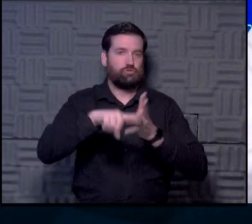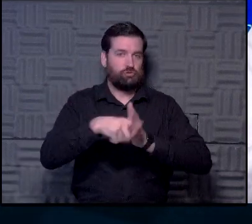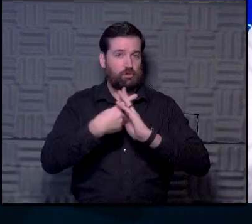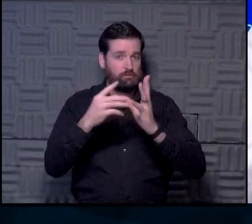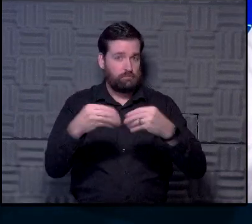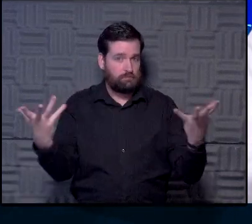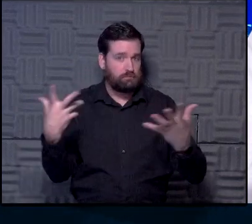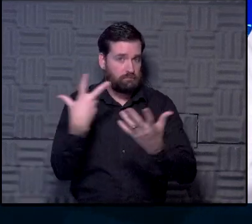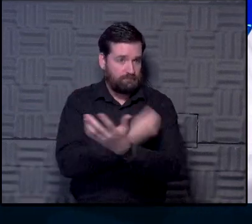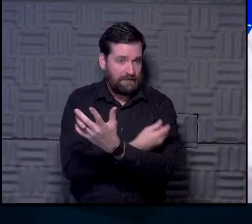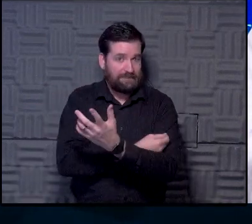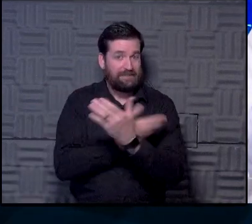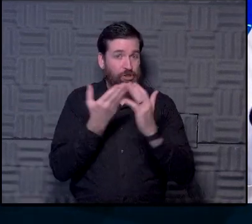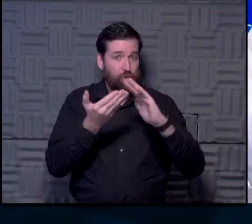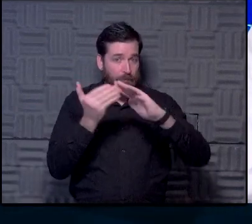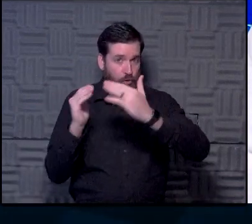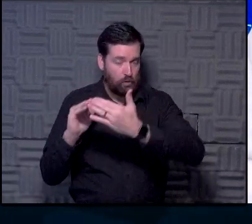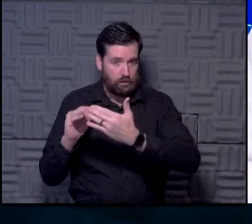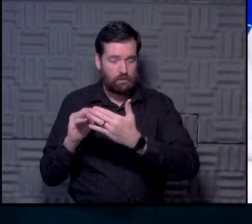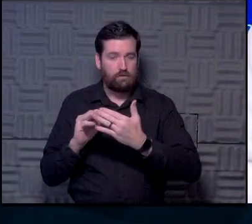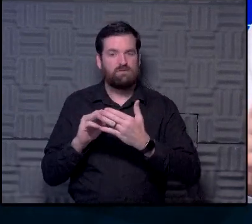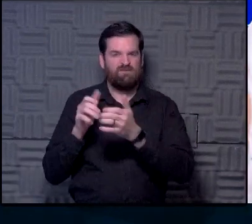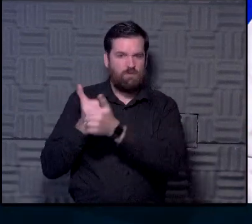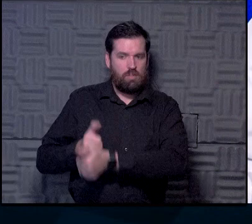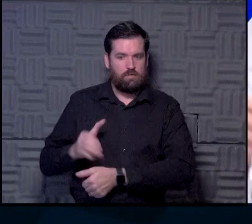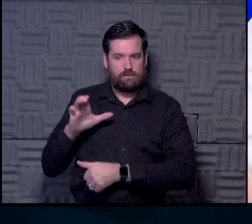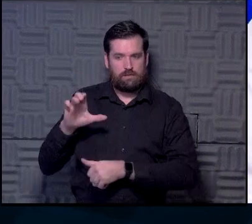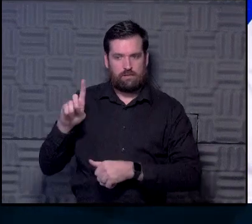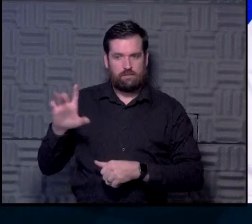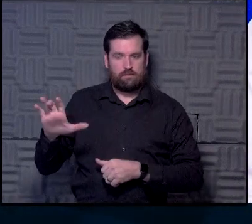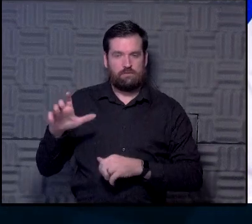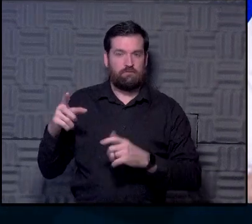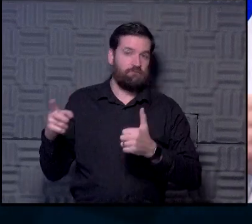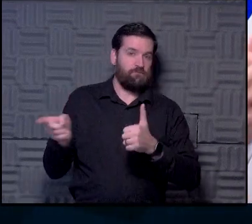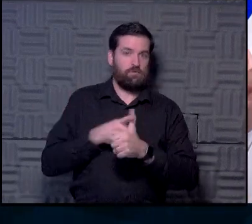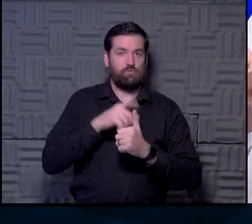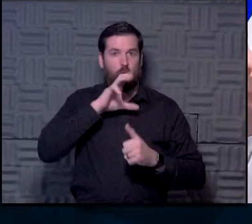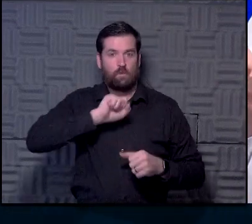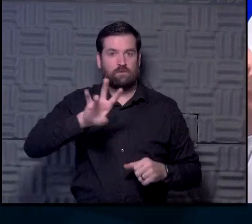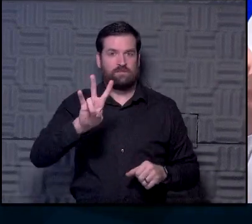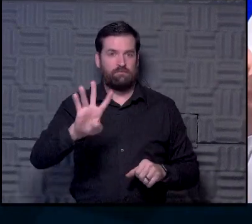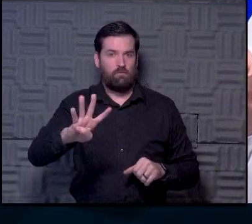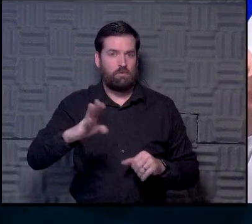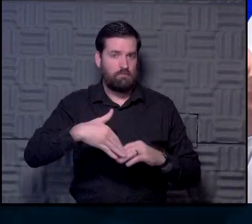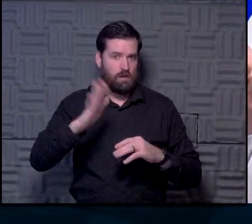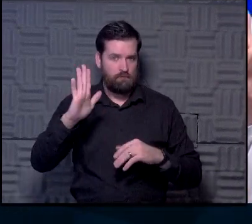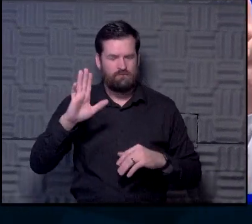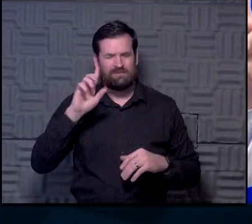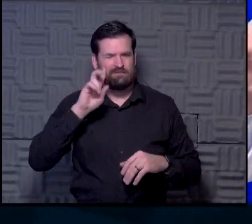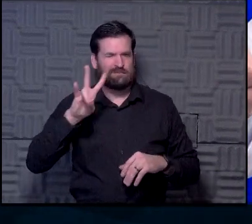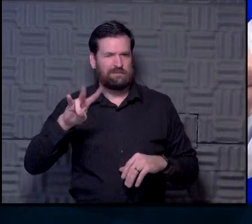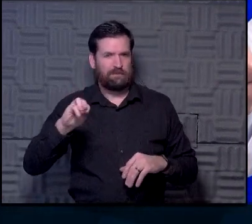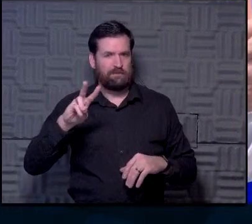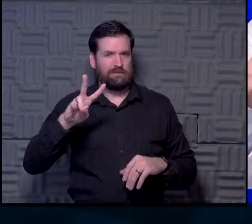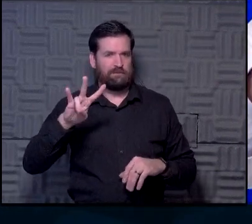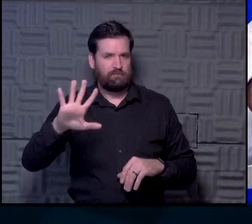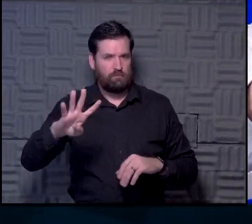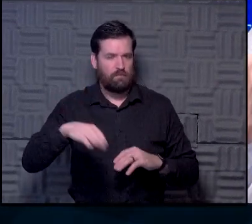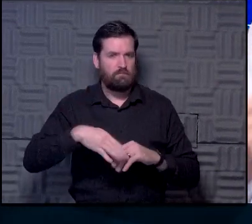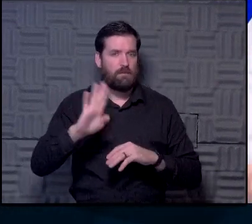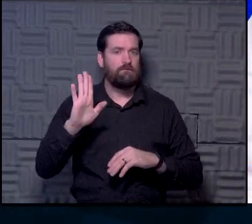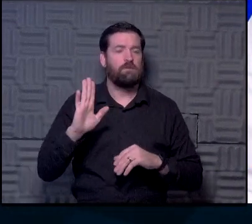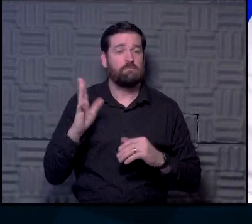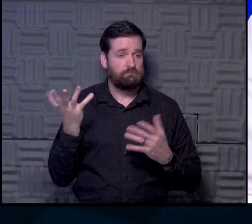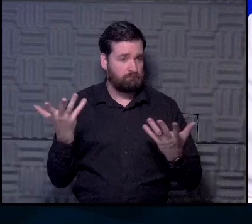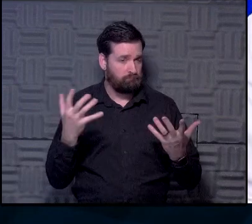in the community soon along CDC guidelines, beginning with those over 74, or I think it was 70 or 74. So thoughts about that and the